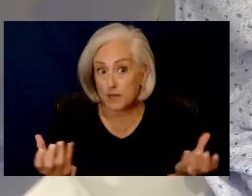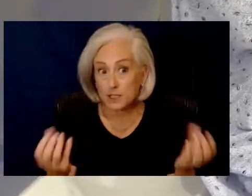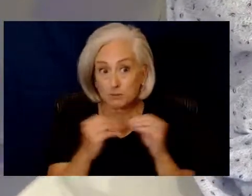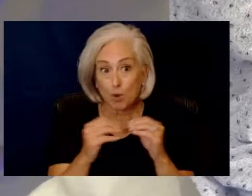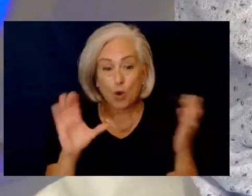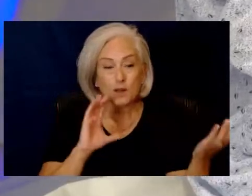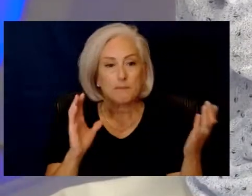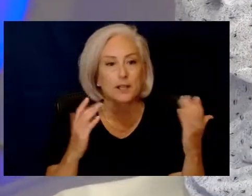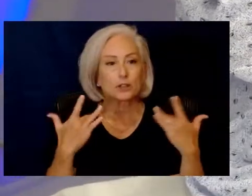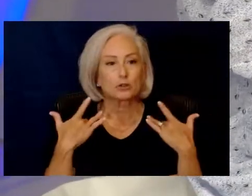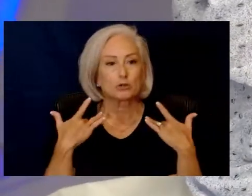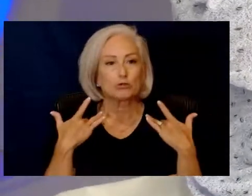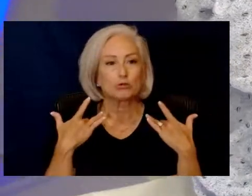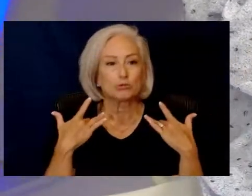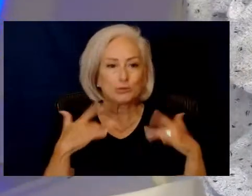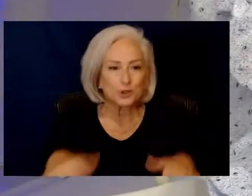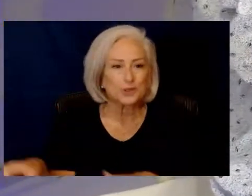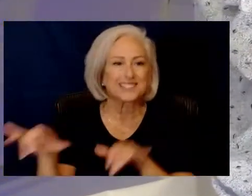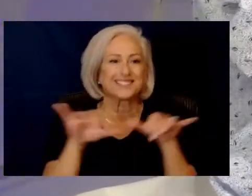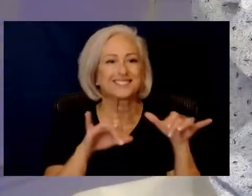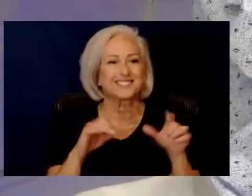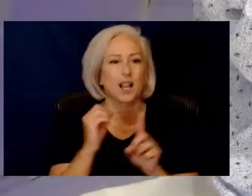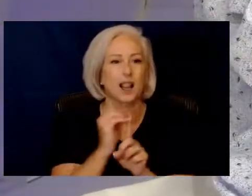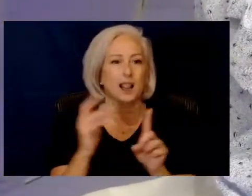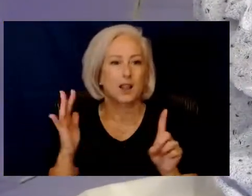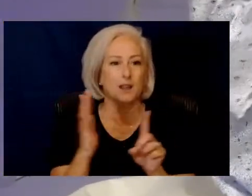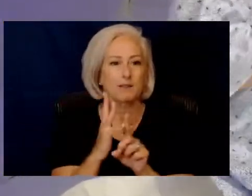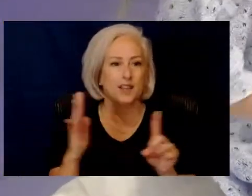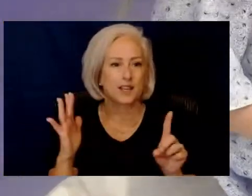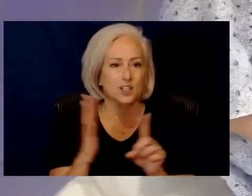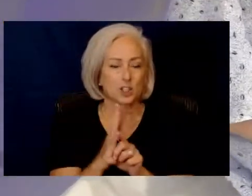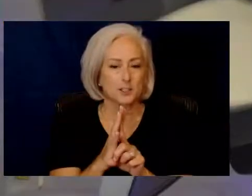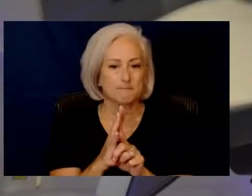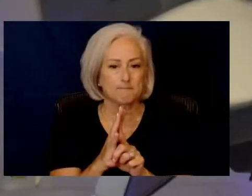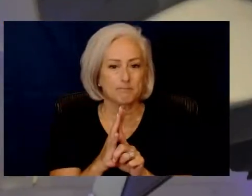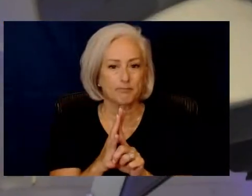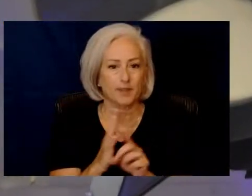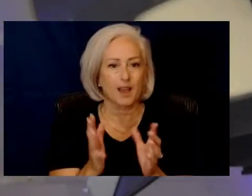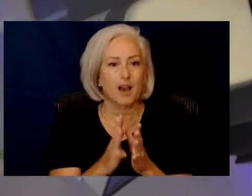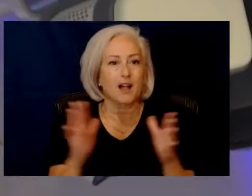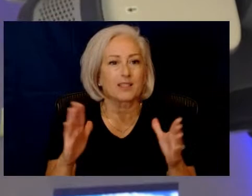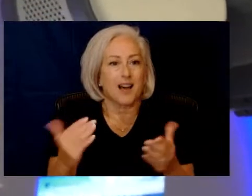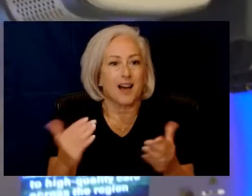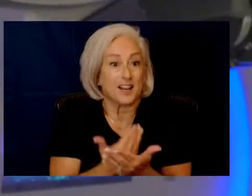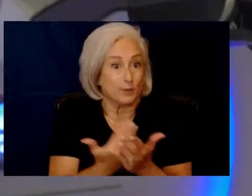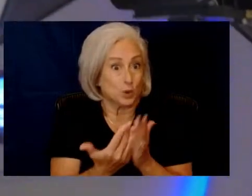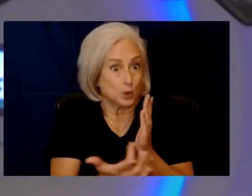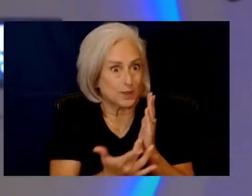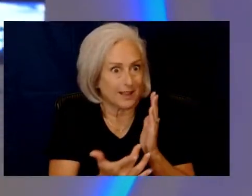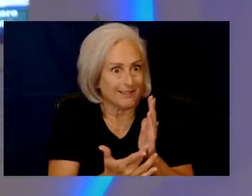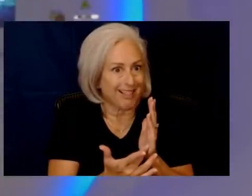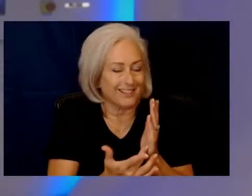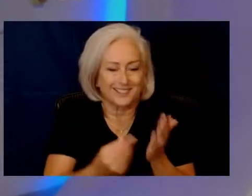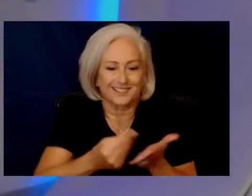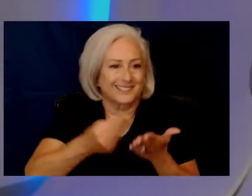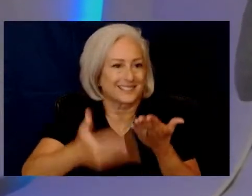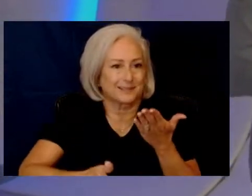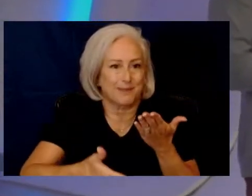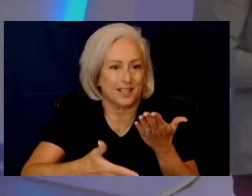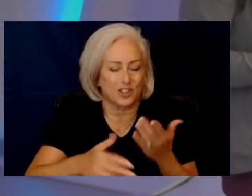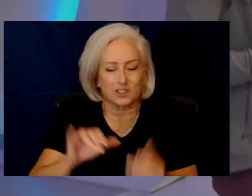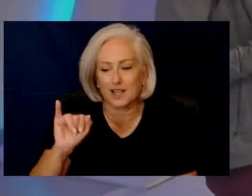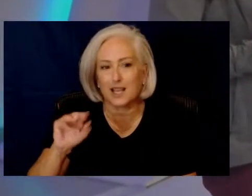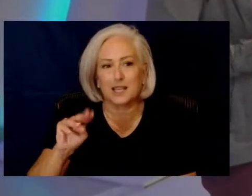radiation oncology, you know, a lot of cutting edge technology in oncology is expensive. And you think about immunotherapy